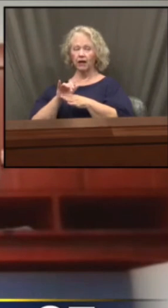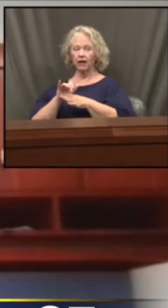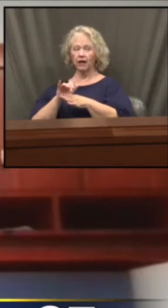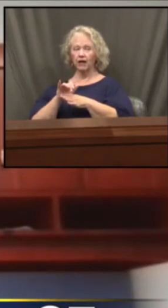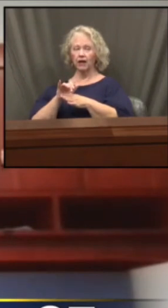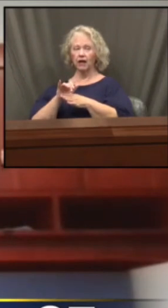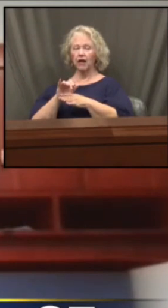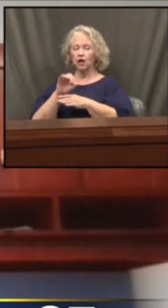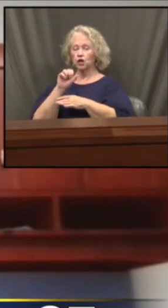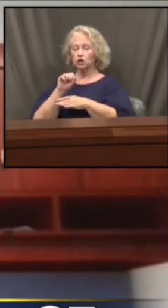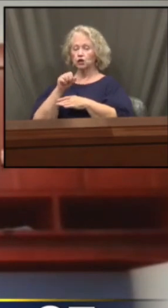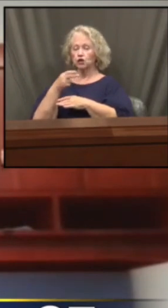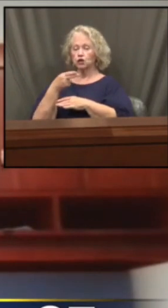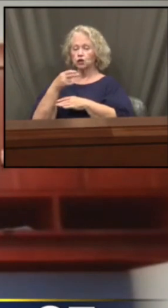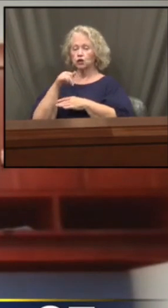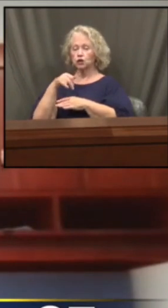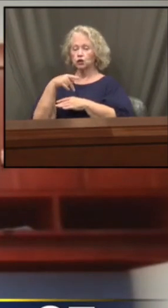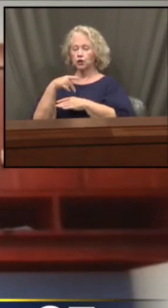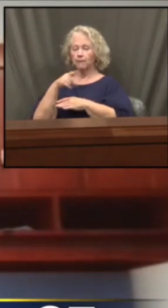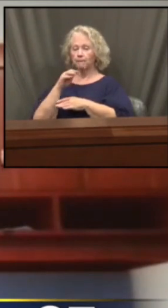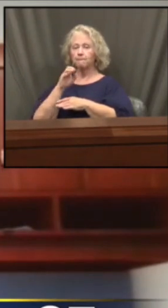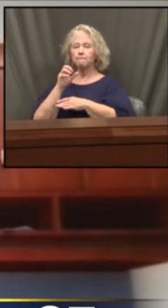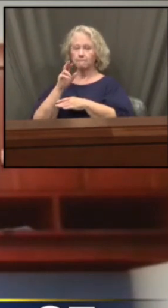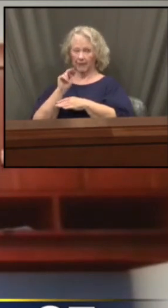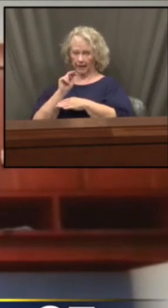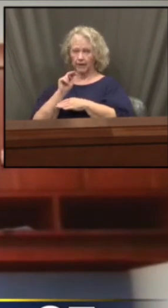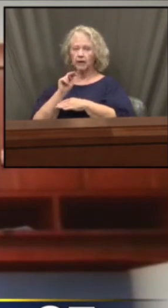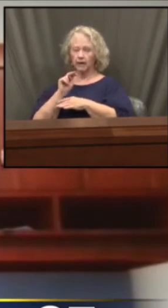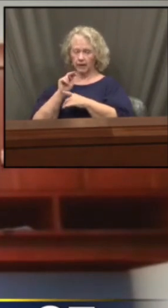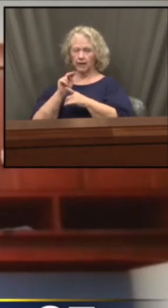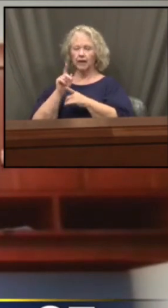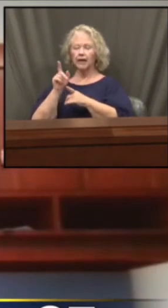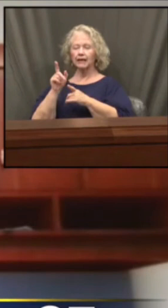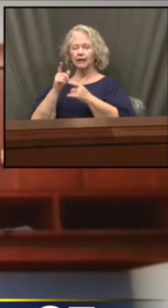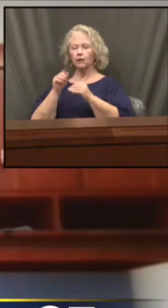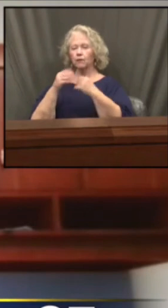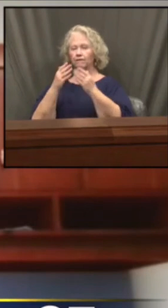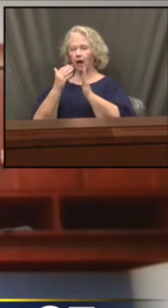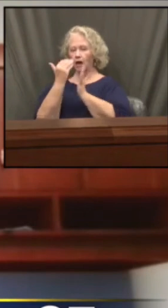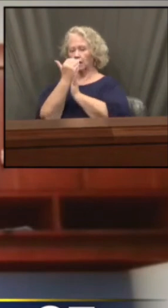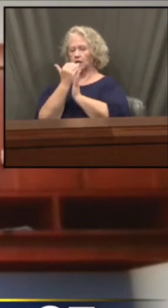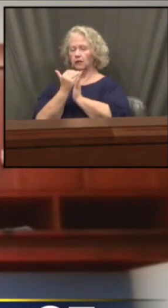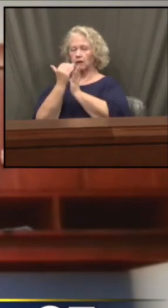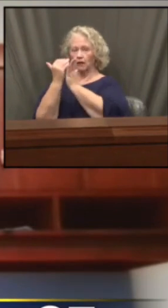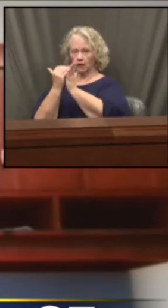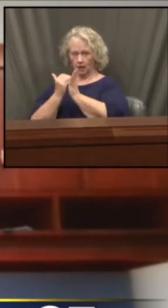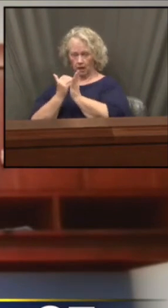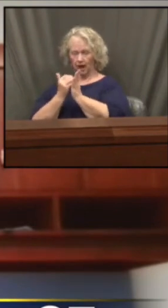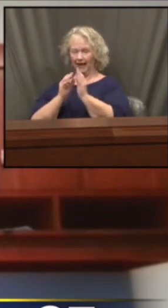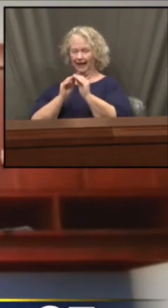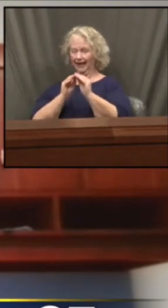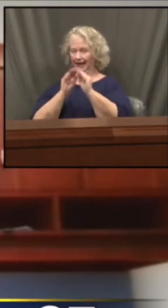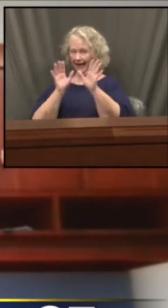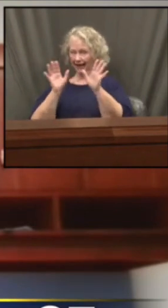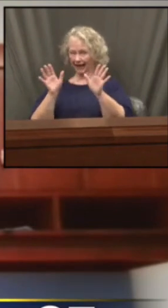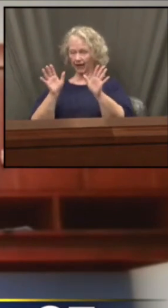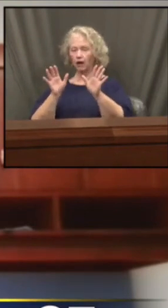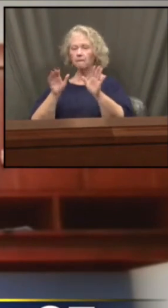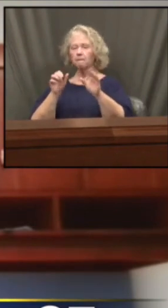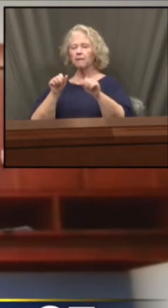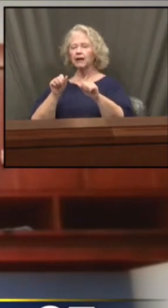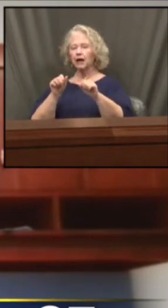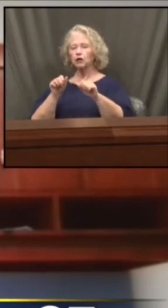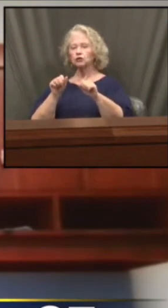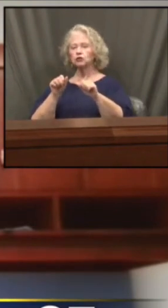to districts a nice outline of potential consequences of defying the mask